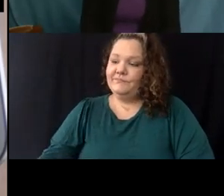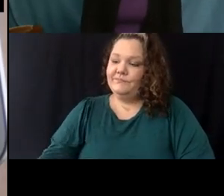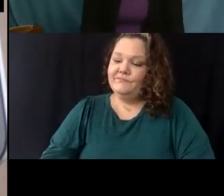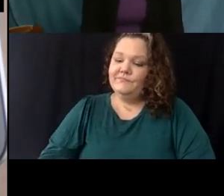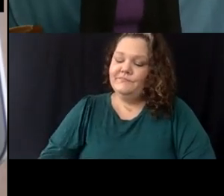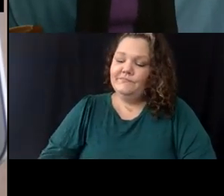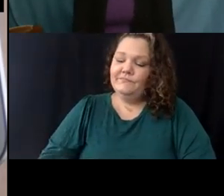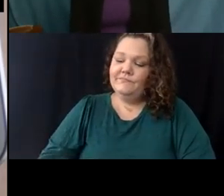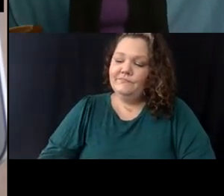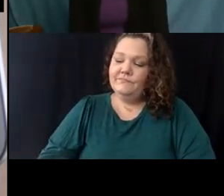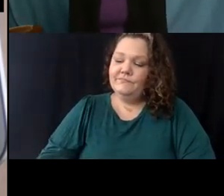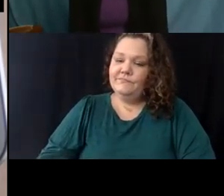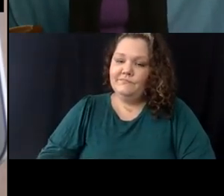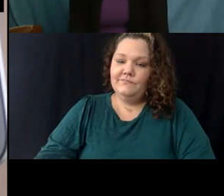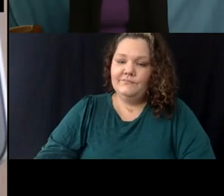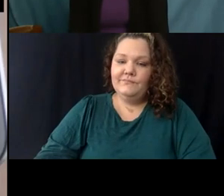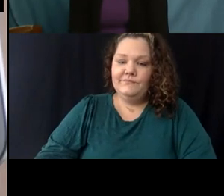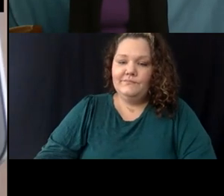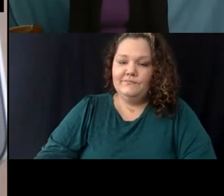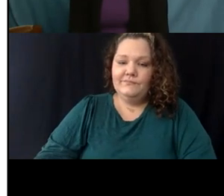include that audience because it's a large audience.